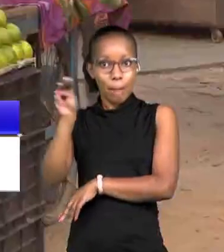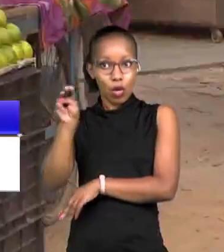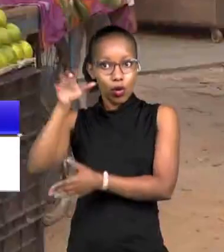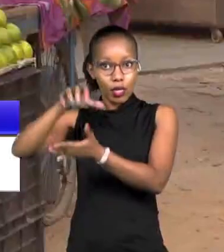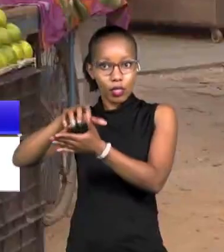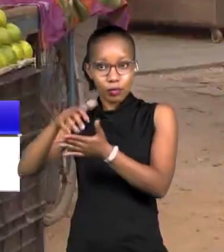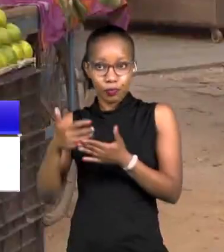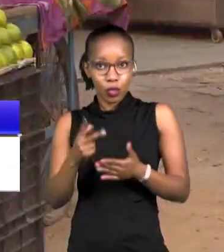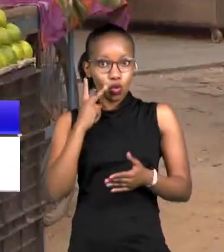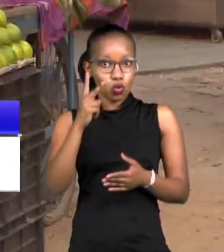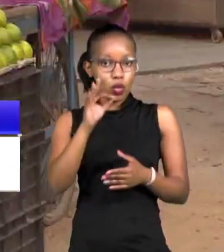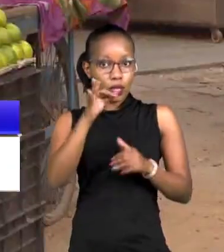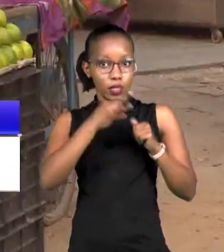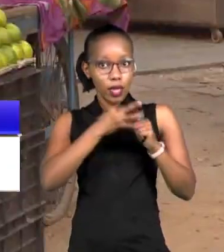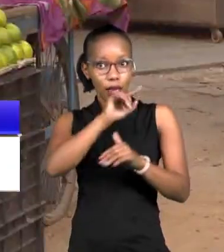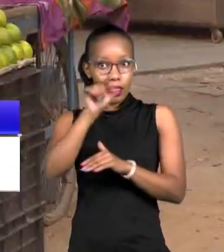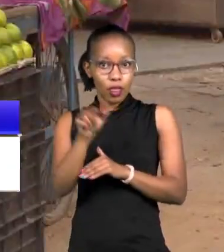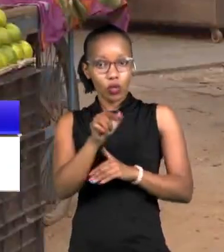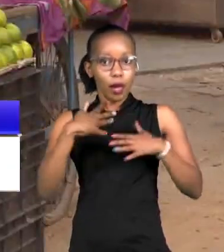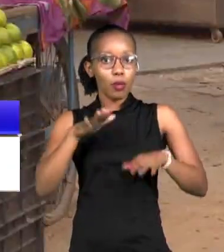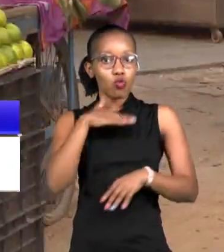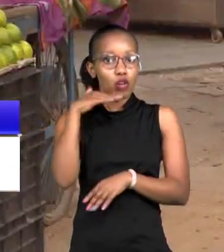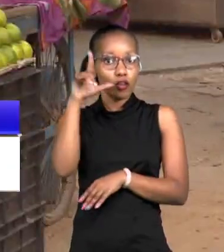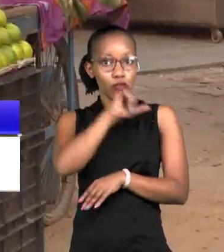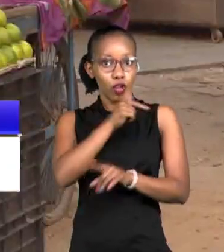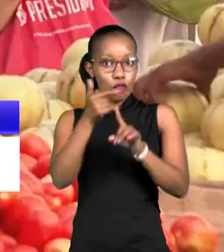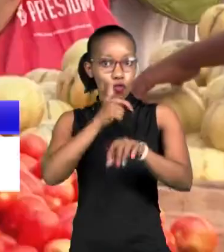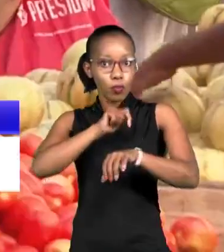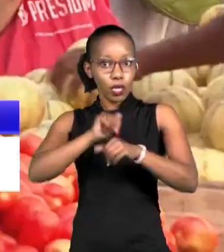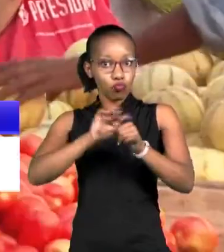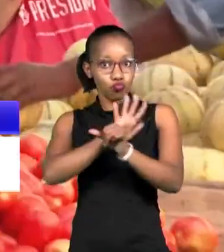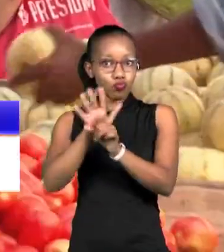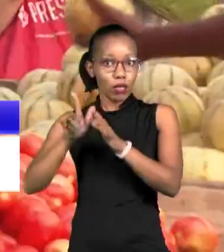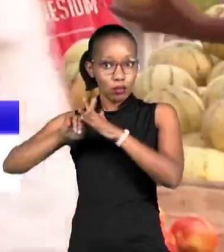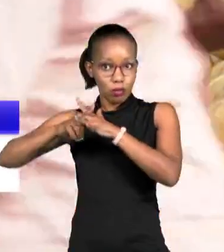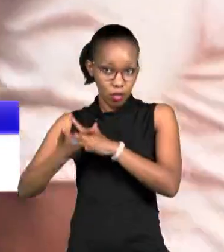and 238,000 related deaths since the pandemic struck.